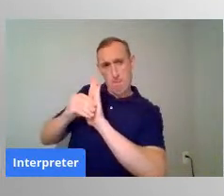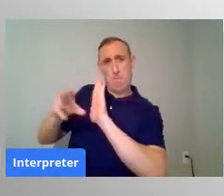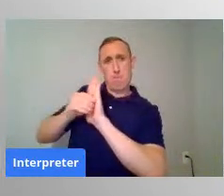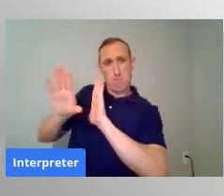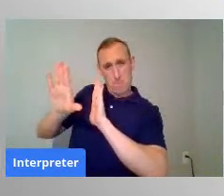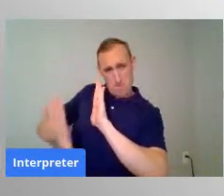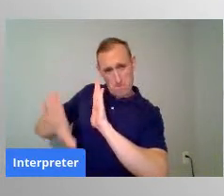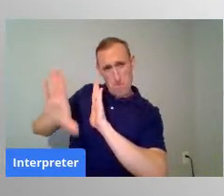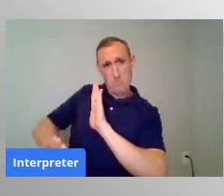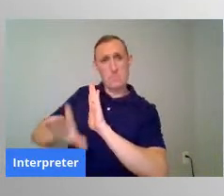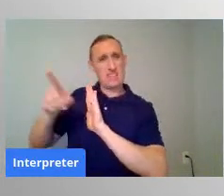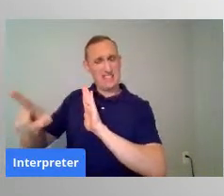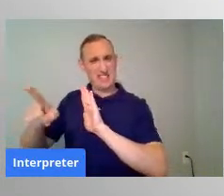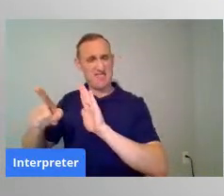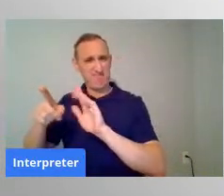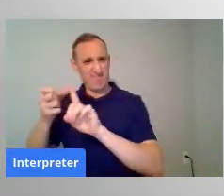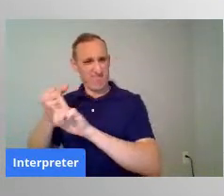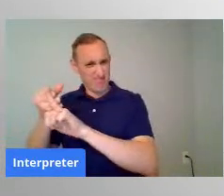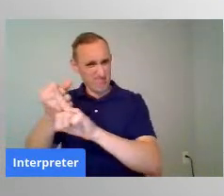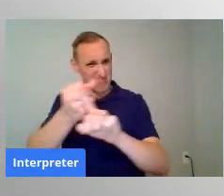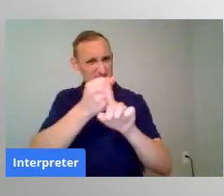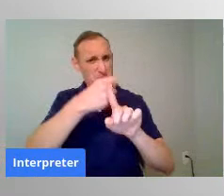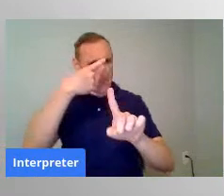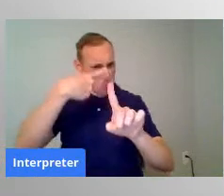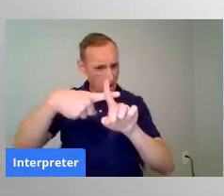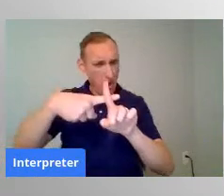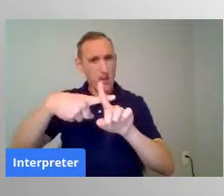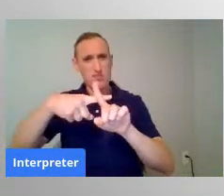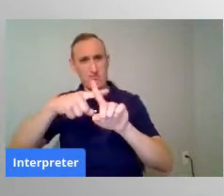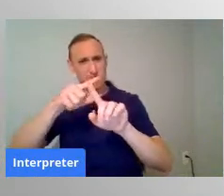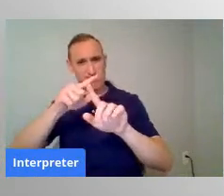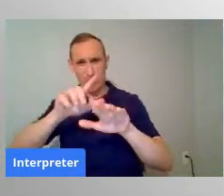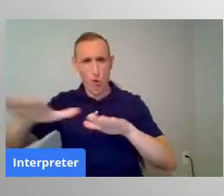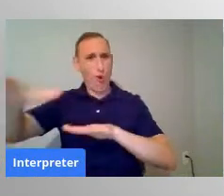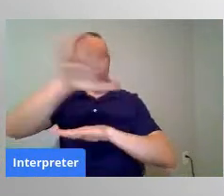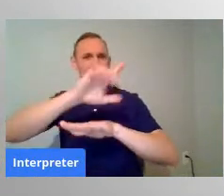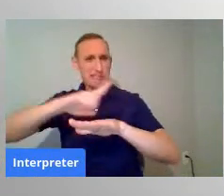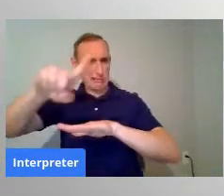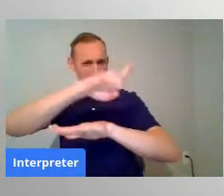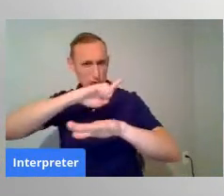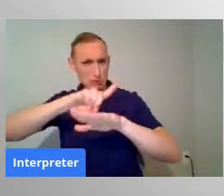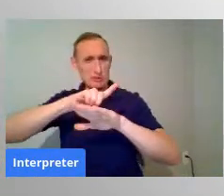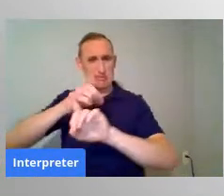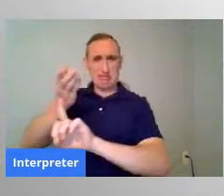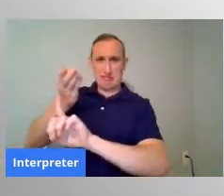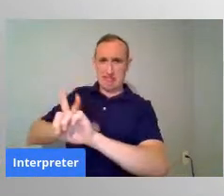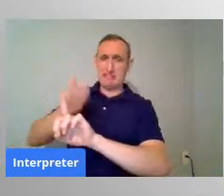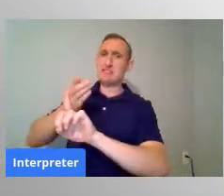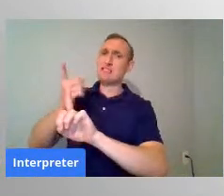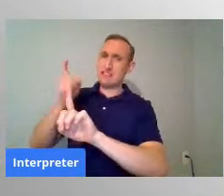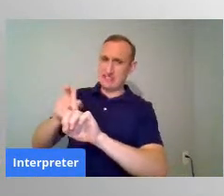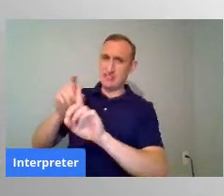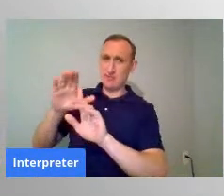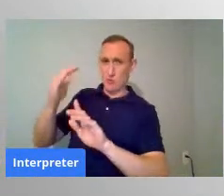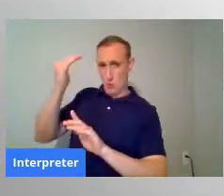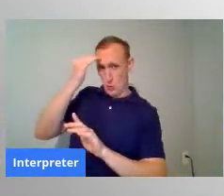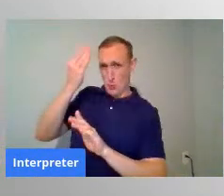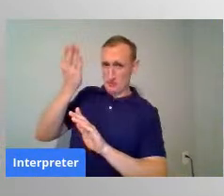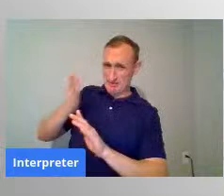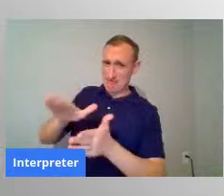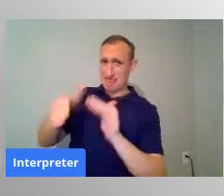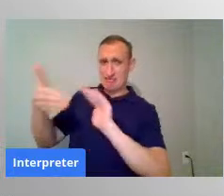Cedar Shoals, Career Academy, staff throughout the district. We have to acknowledge that loss. So thank you, Dr.